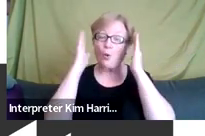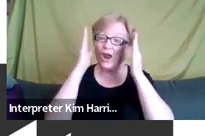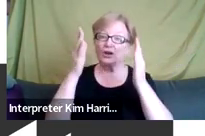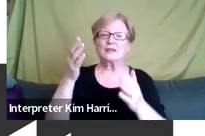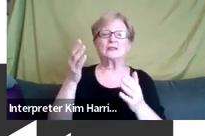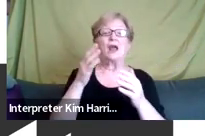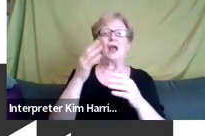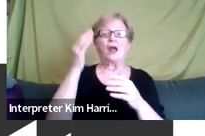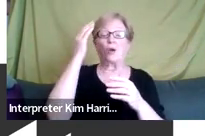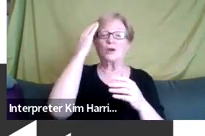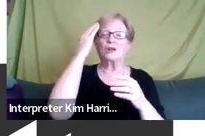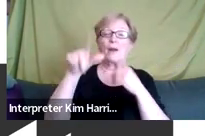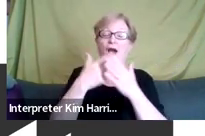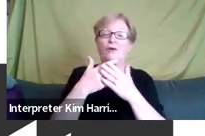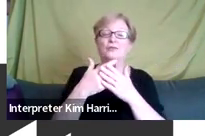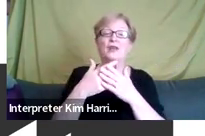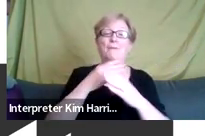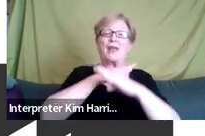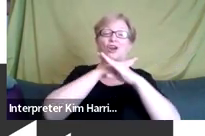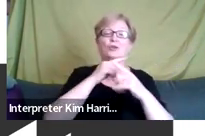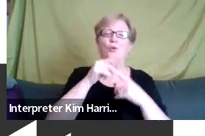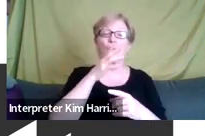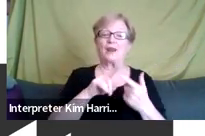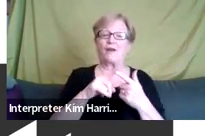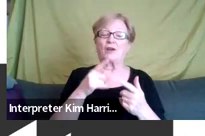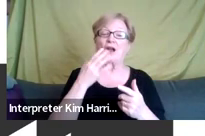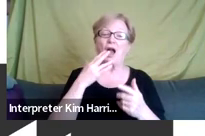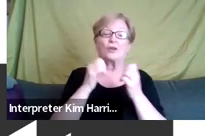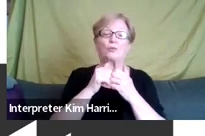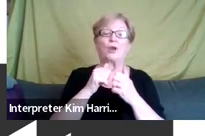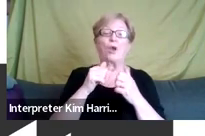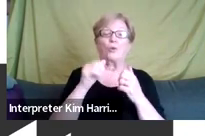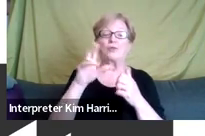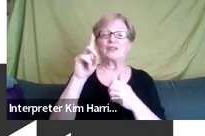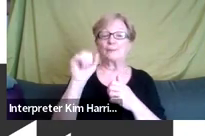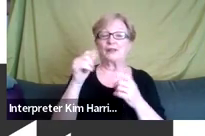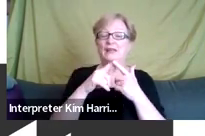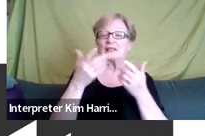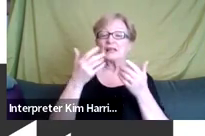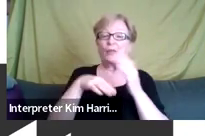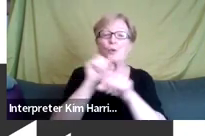workplace, to highlight the way managers and people in places of power can create an inclusive